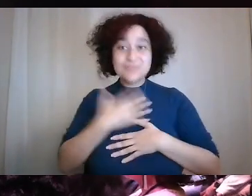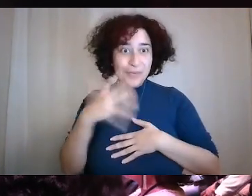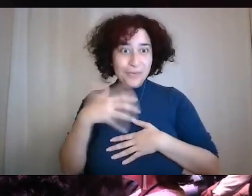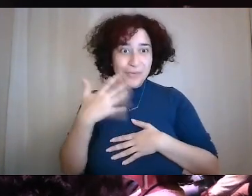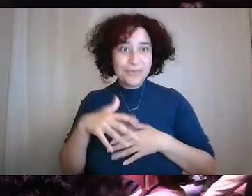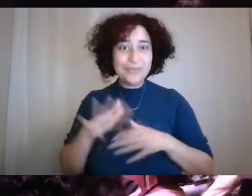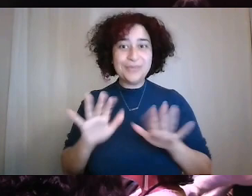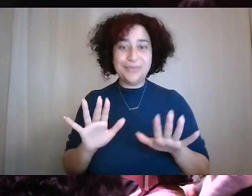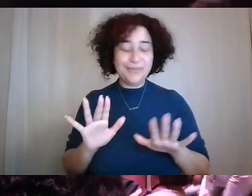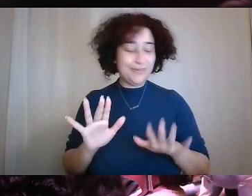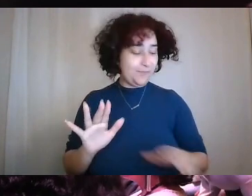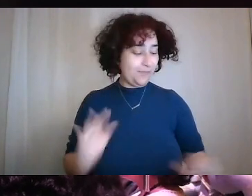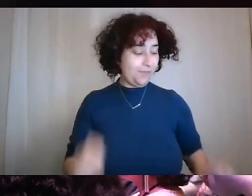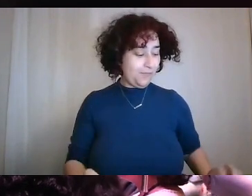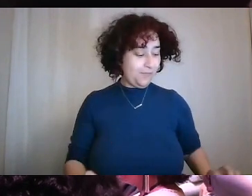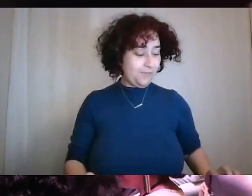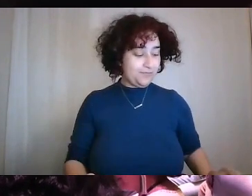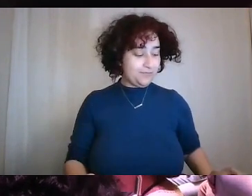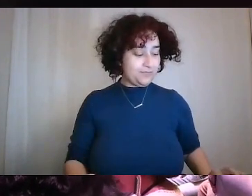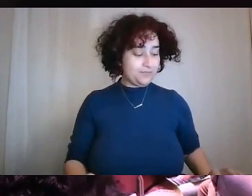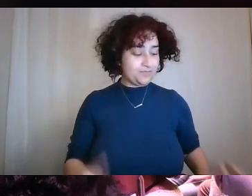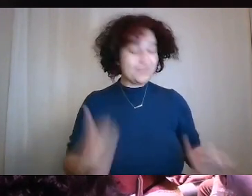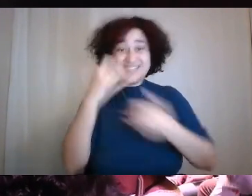Yeah, 10 years.